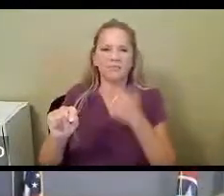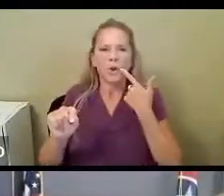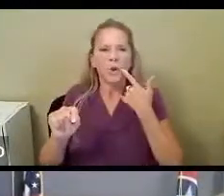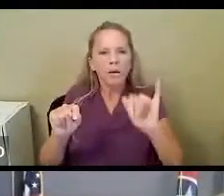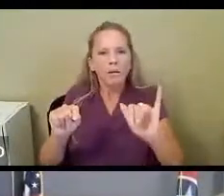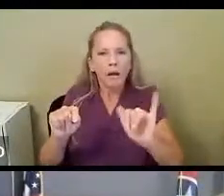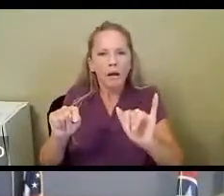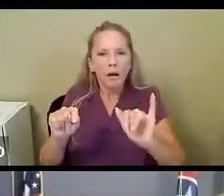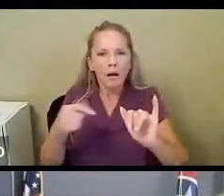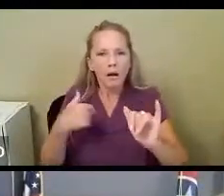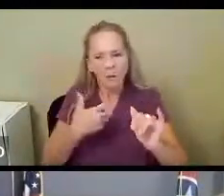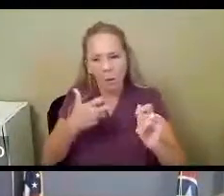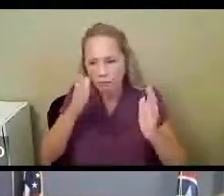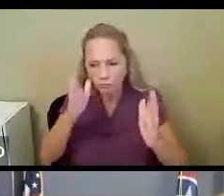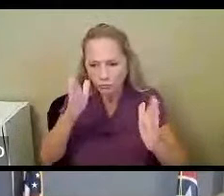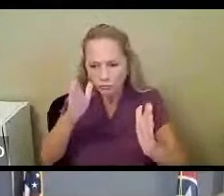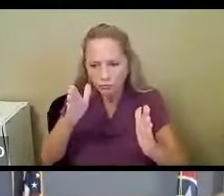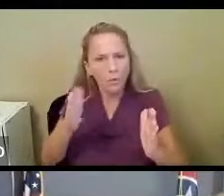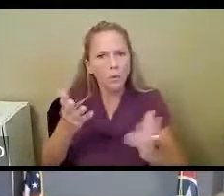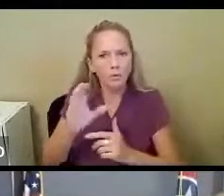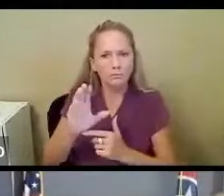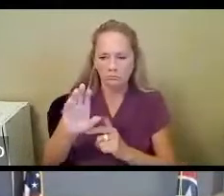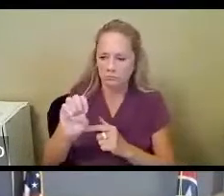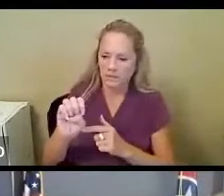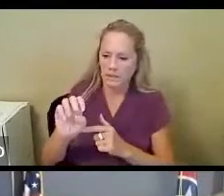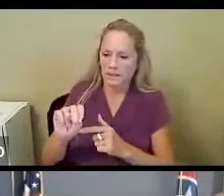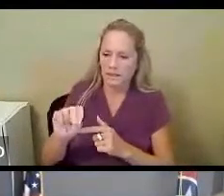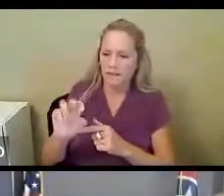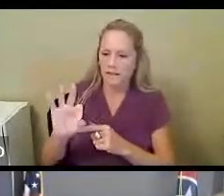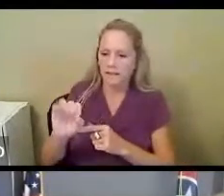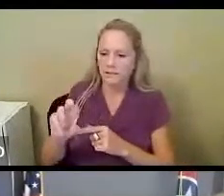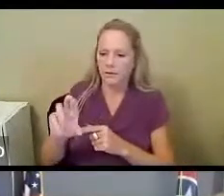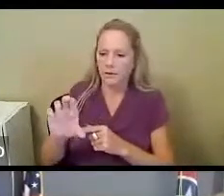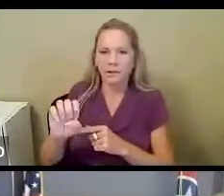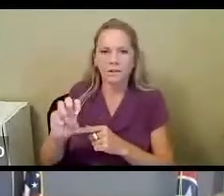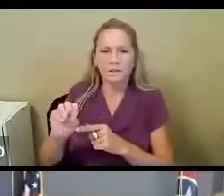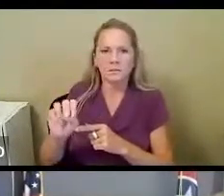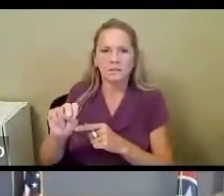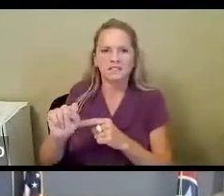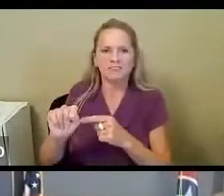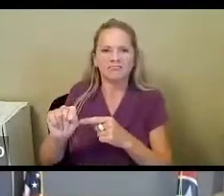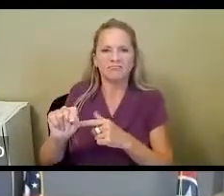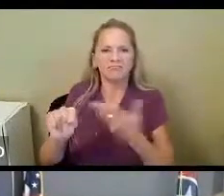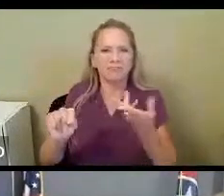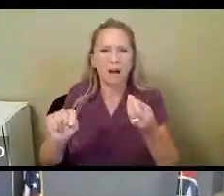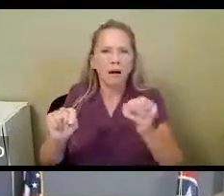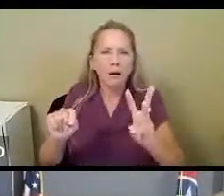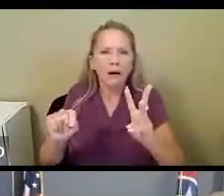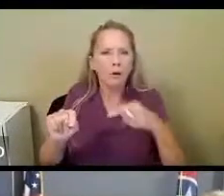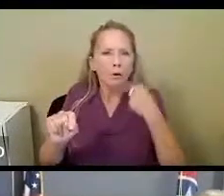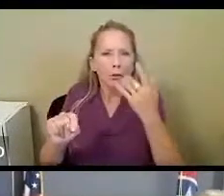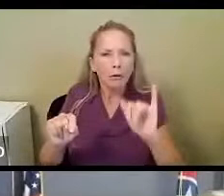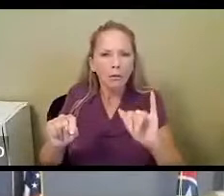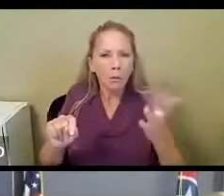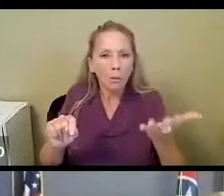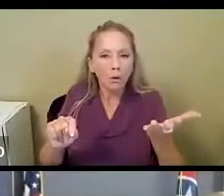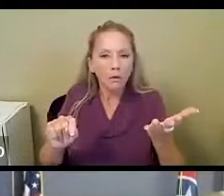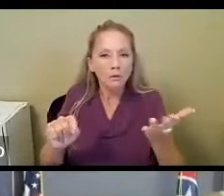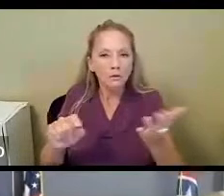be attentive to that. And so what would be the overarching strategy for that? And I